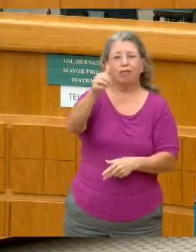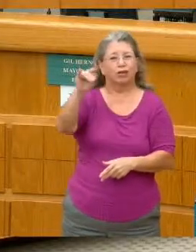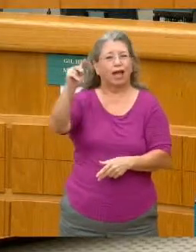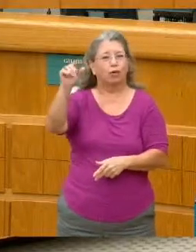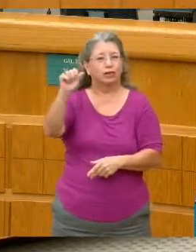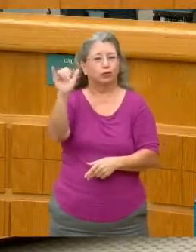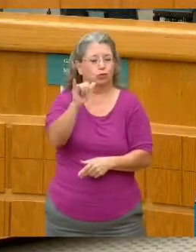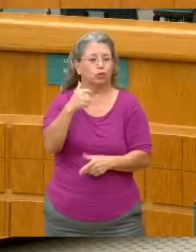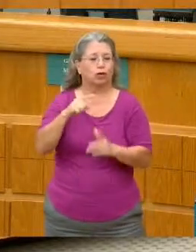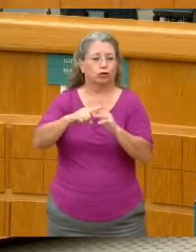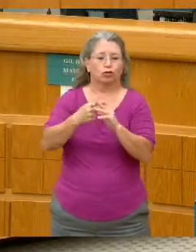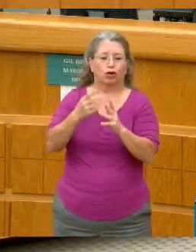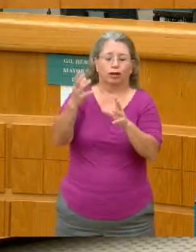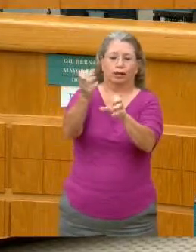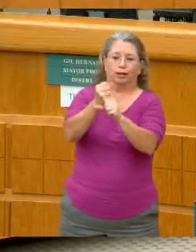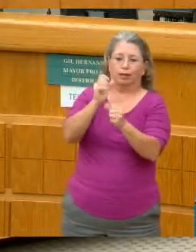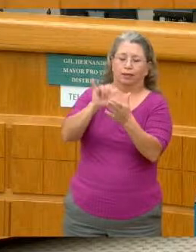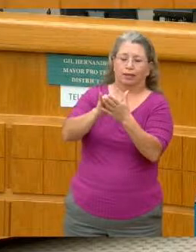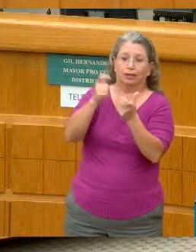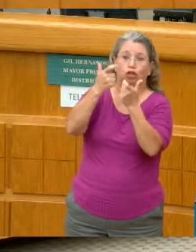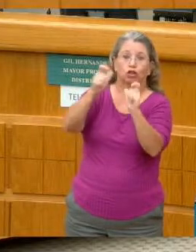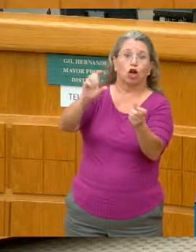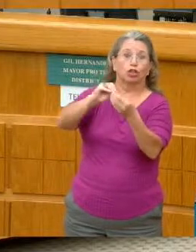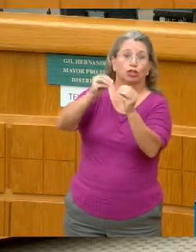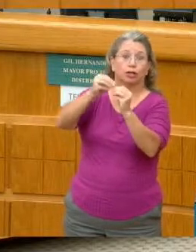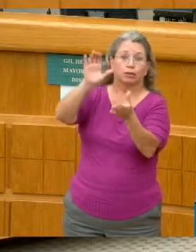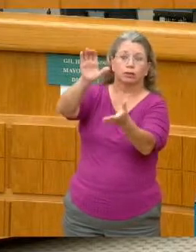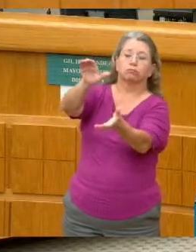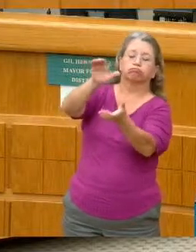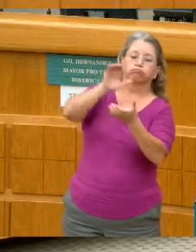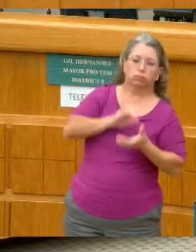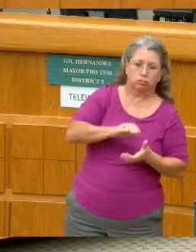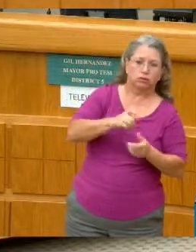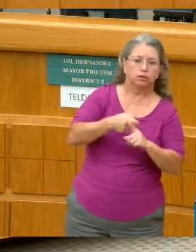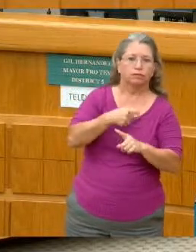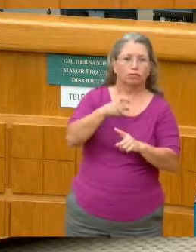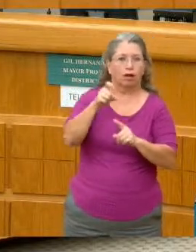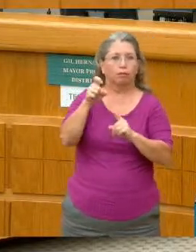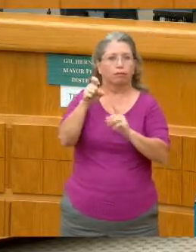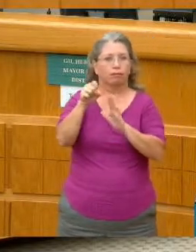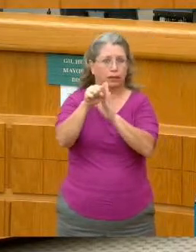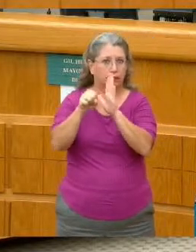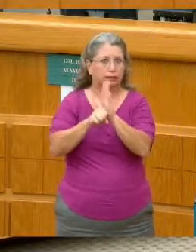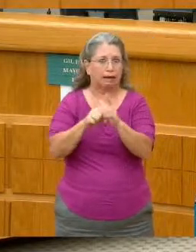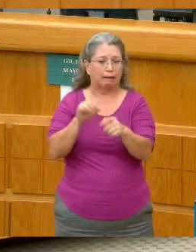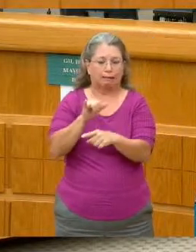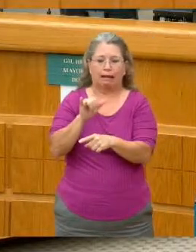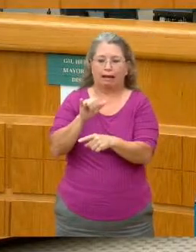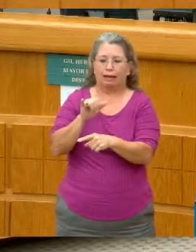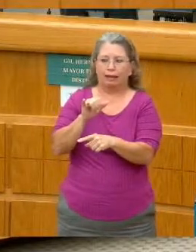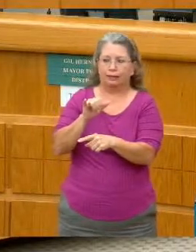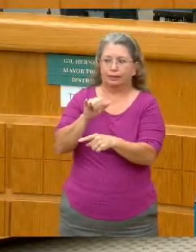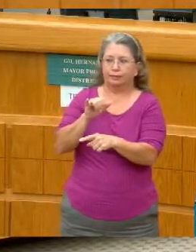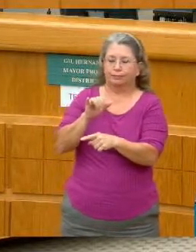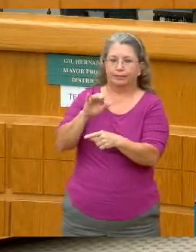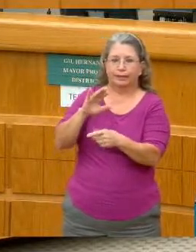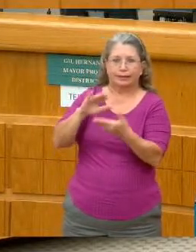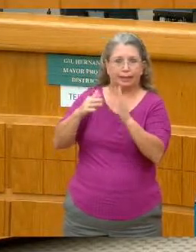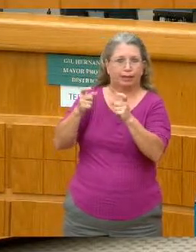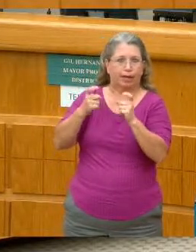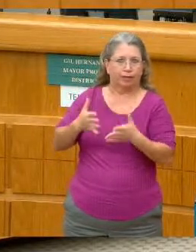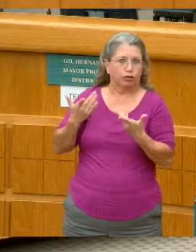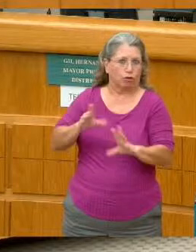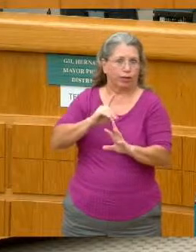cases through the Texas Health Trace that City Manager Zanoni mentioned. The import of the large amounts of lab